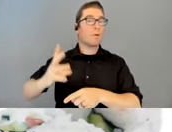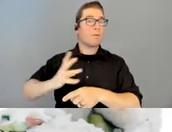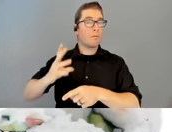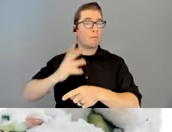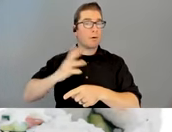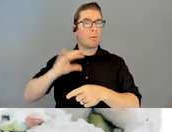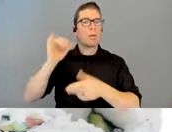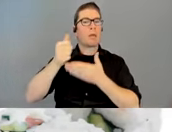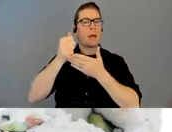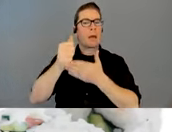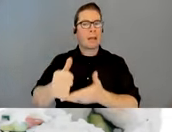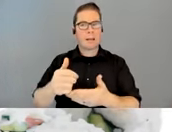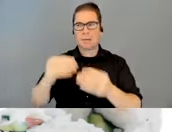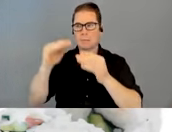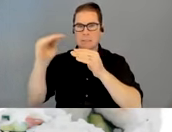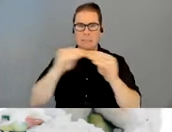Thank you, Lydia.